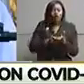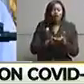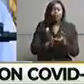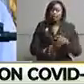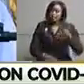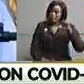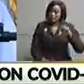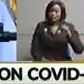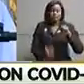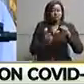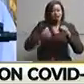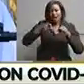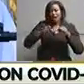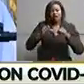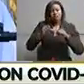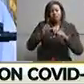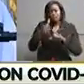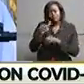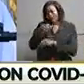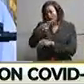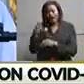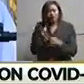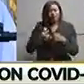nine. Are the nine.